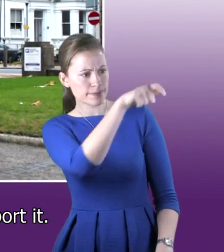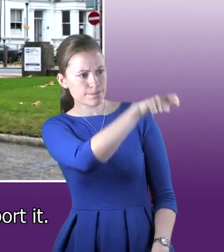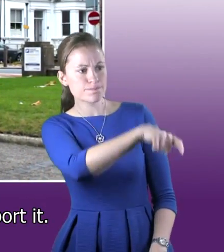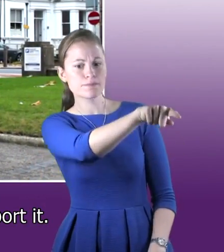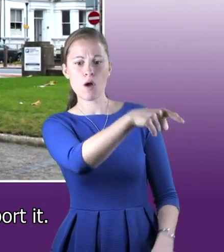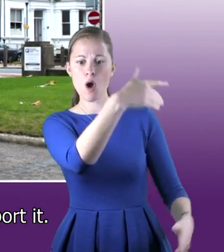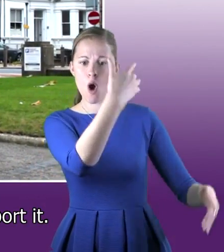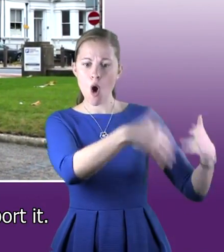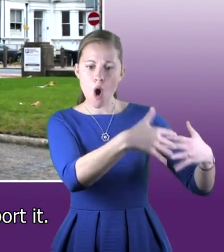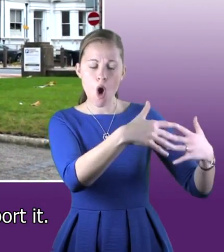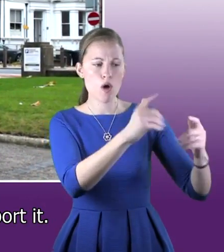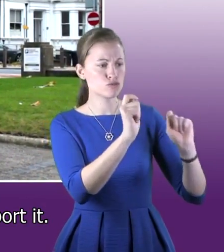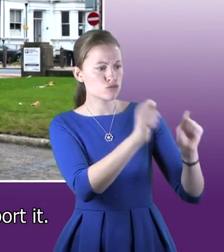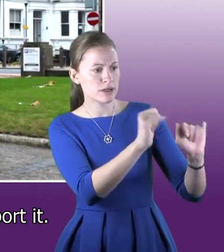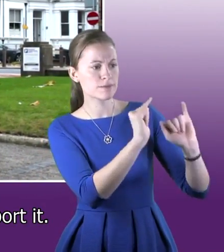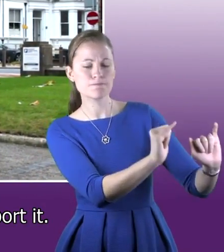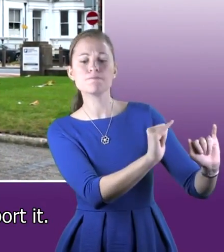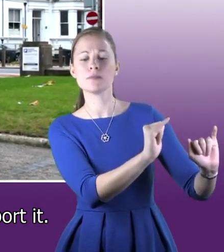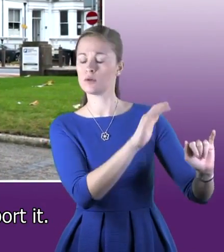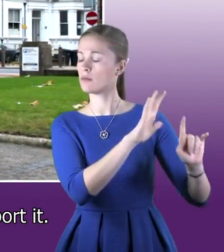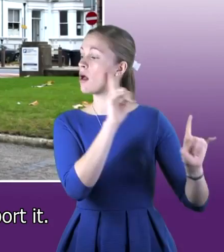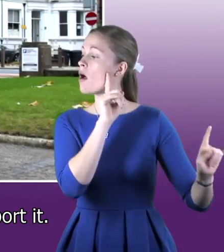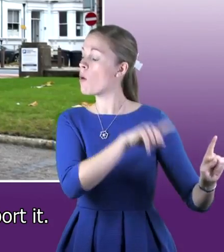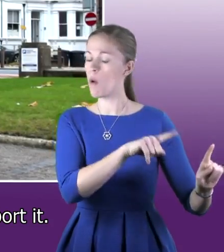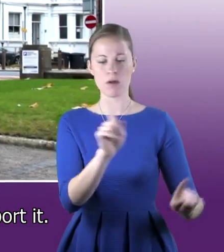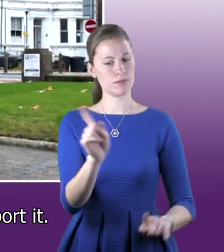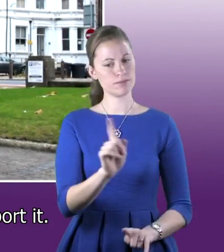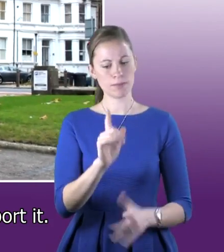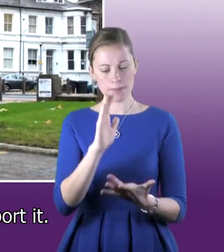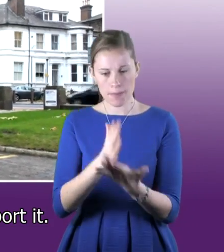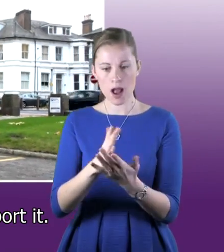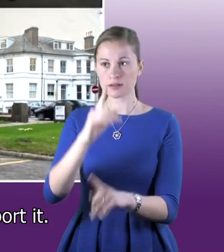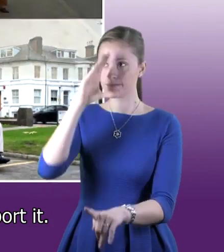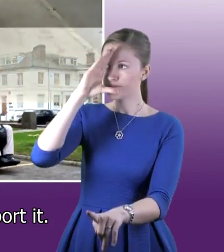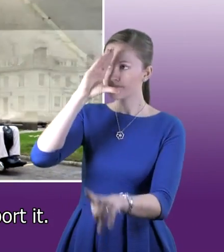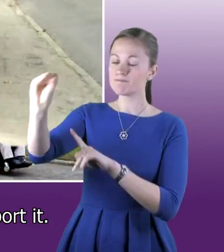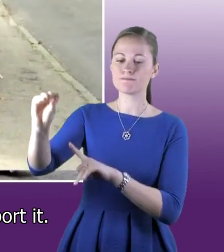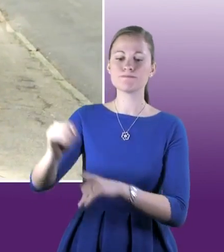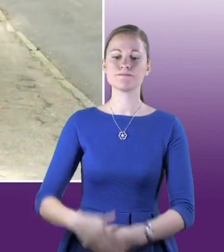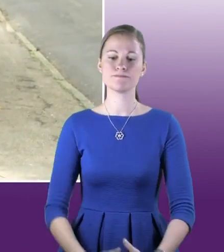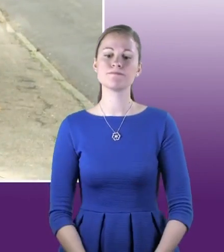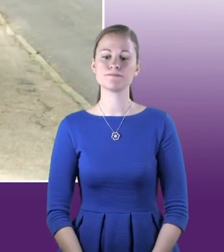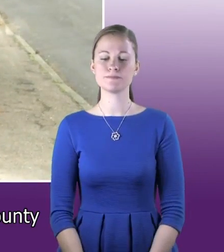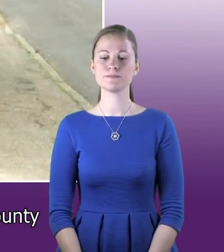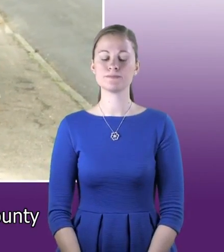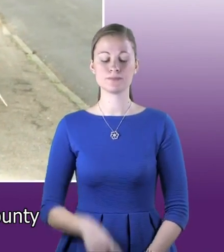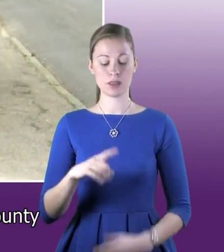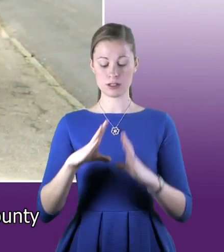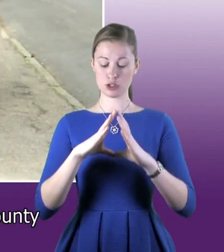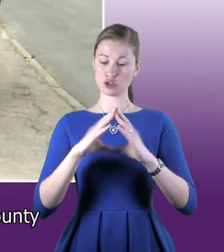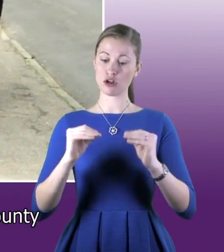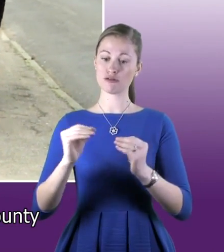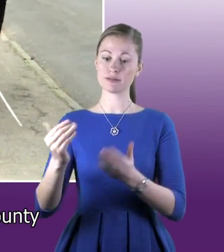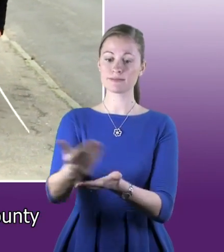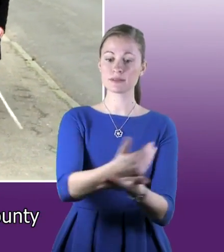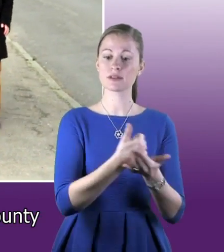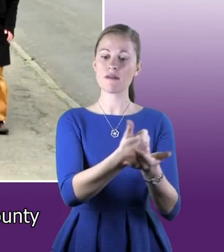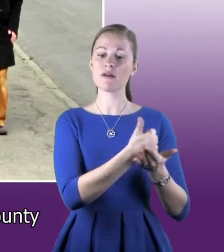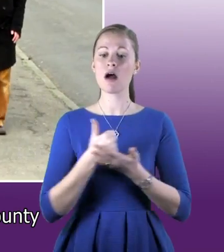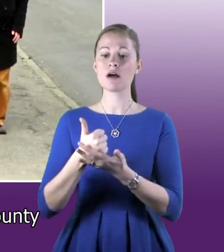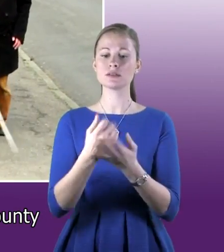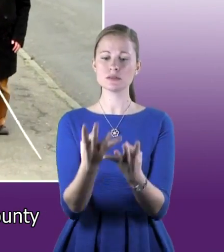or mistreated in some way, don't ignore it. Report it. The Surrey Safeguarding Adults